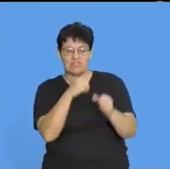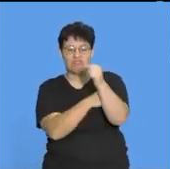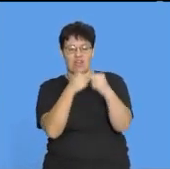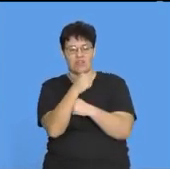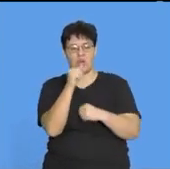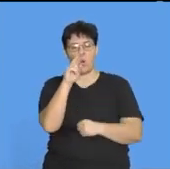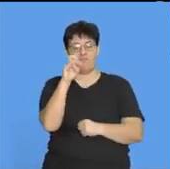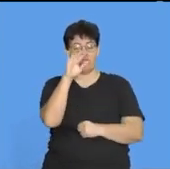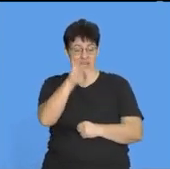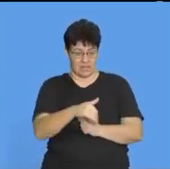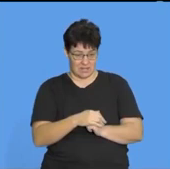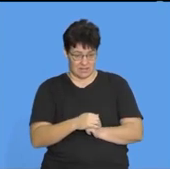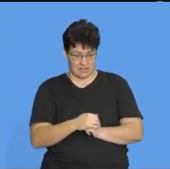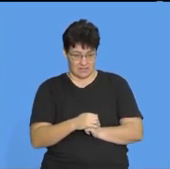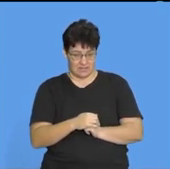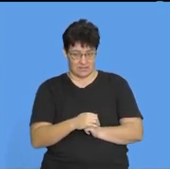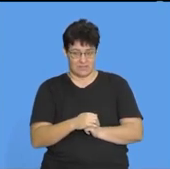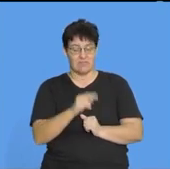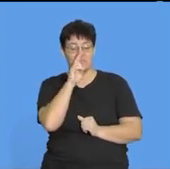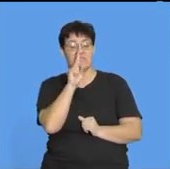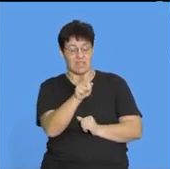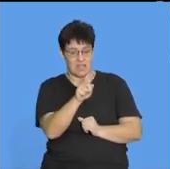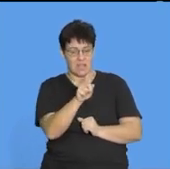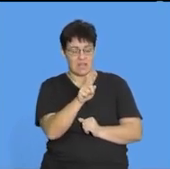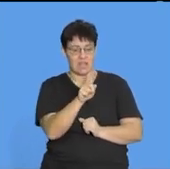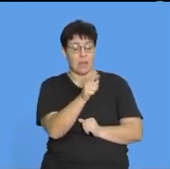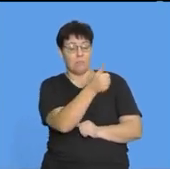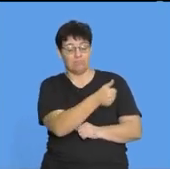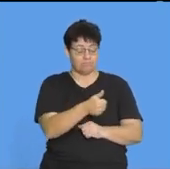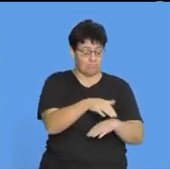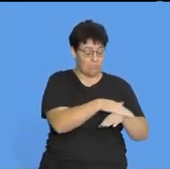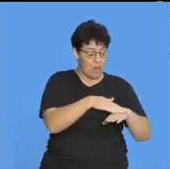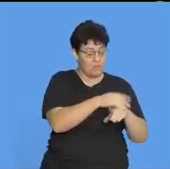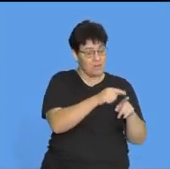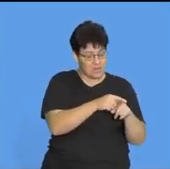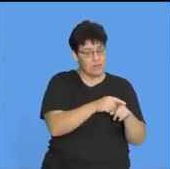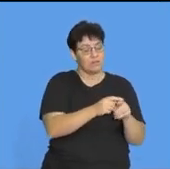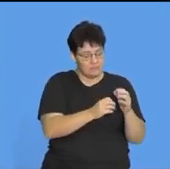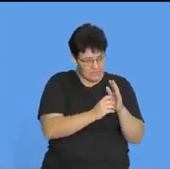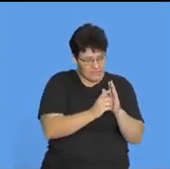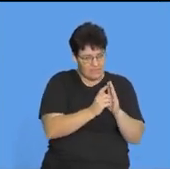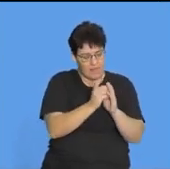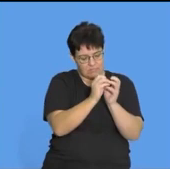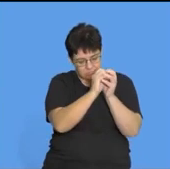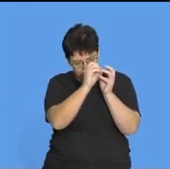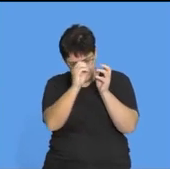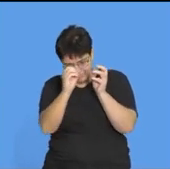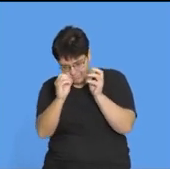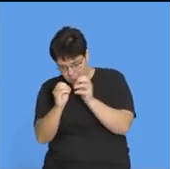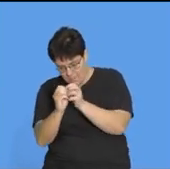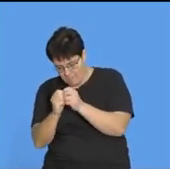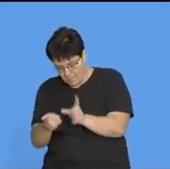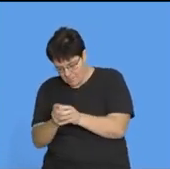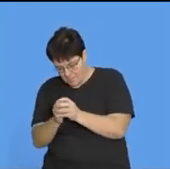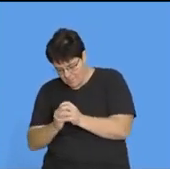that the primary follicle develops and releases and is released. This structure, called the